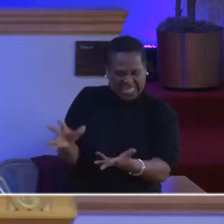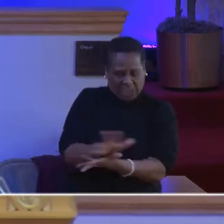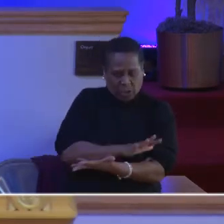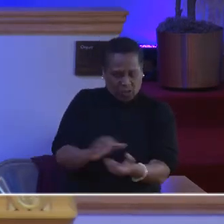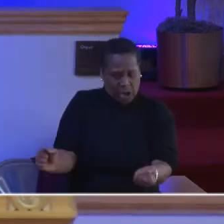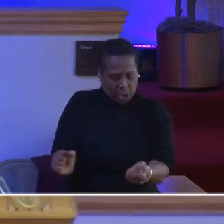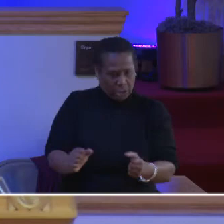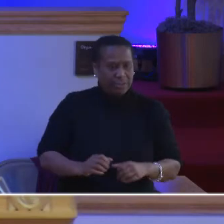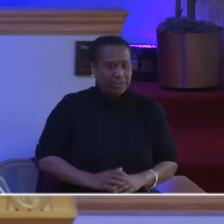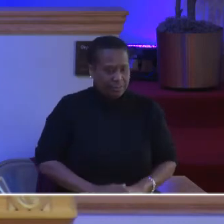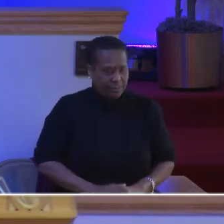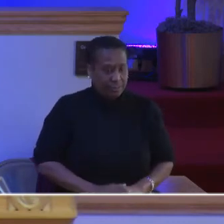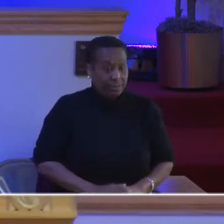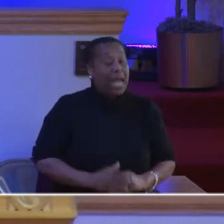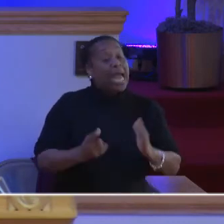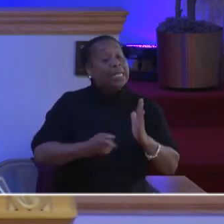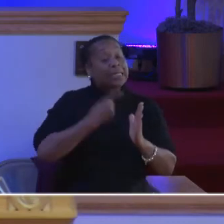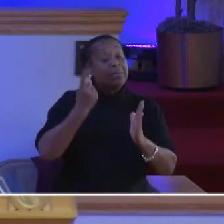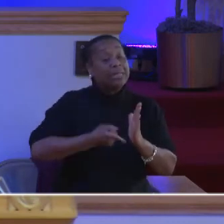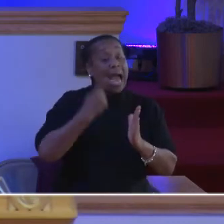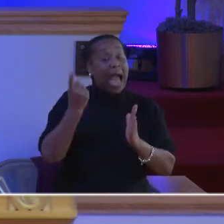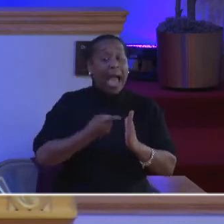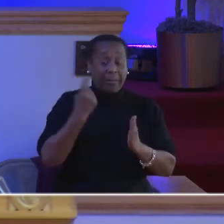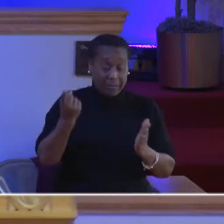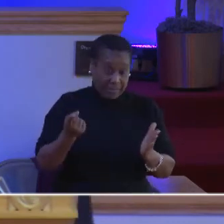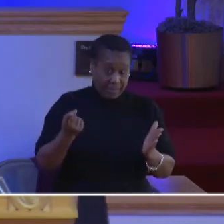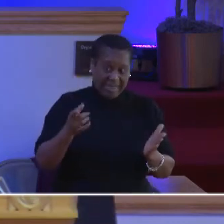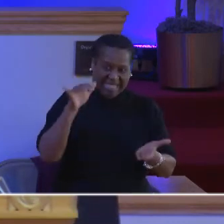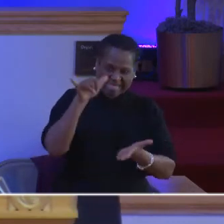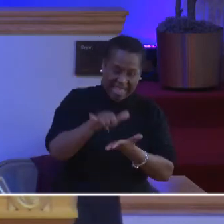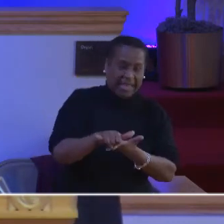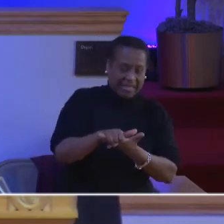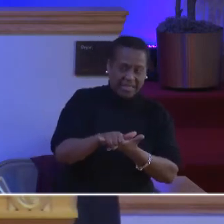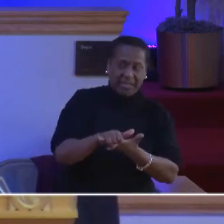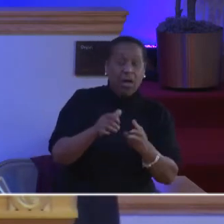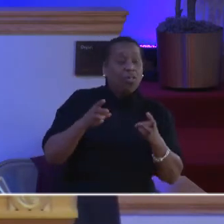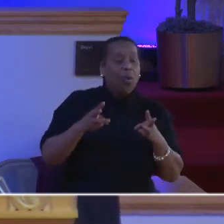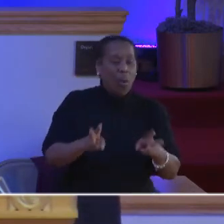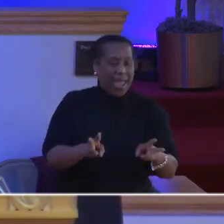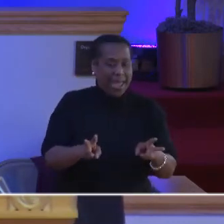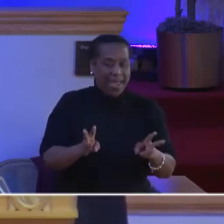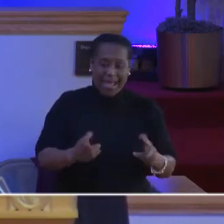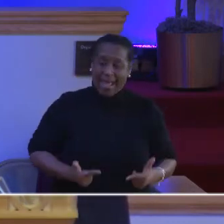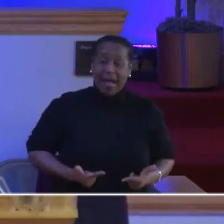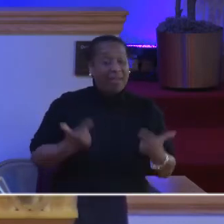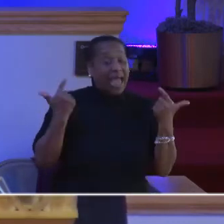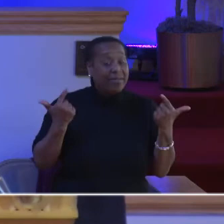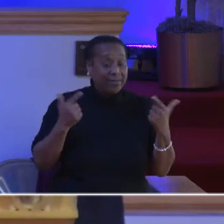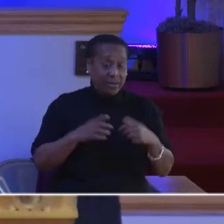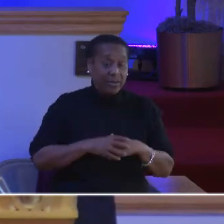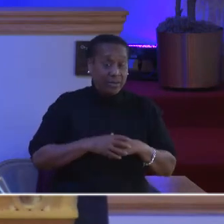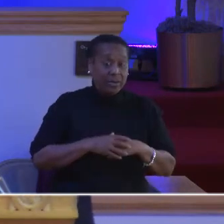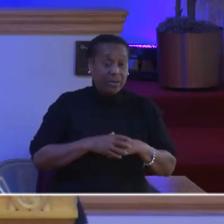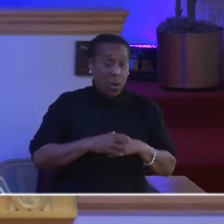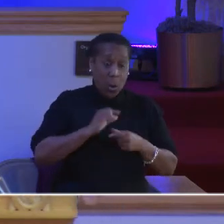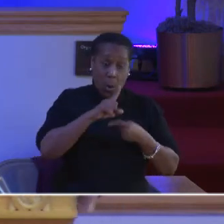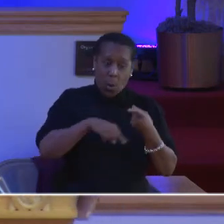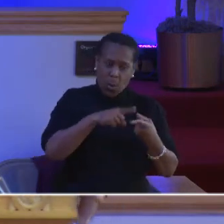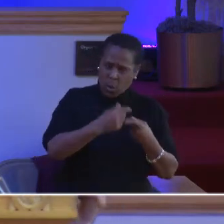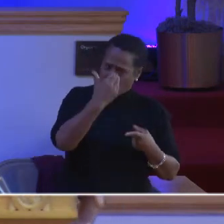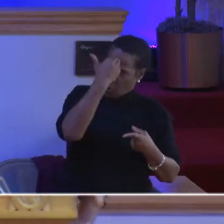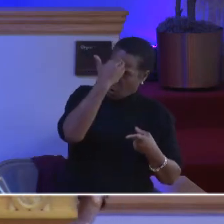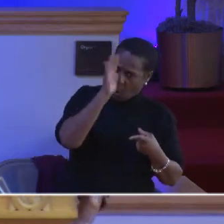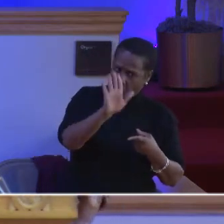destruction. And sometimes, beloved, that's the way life is. When you know